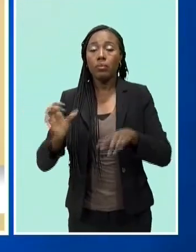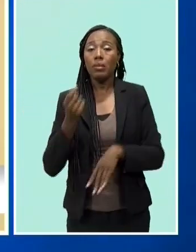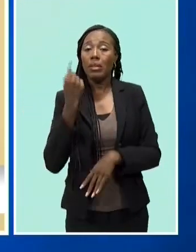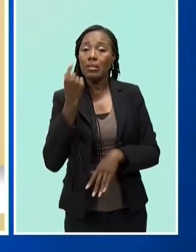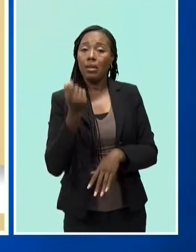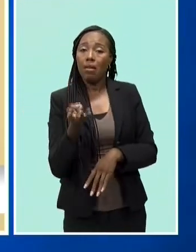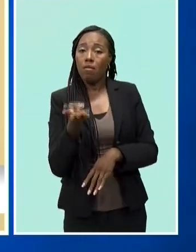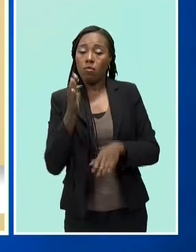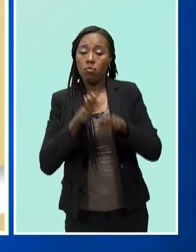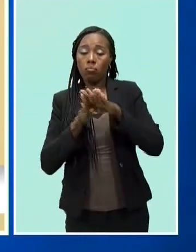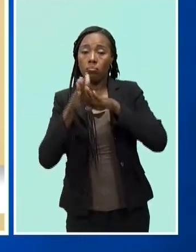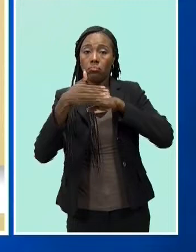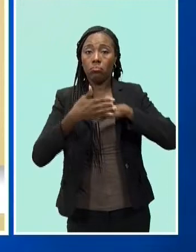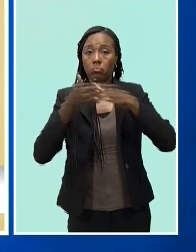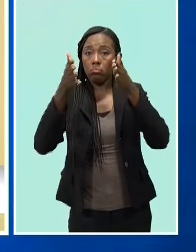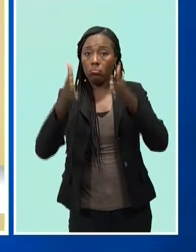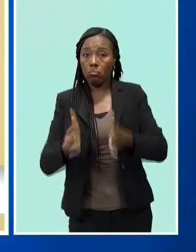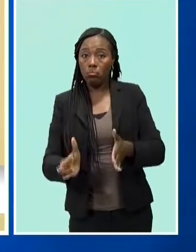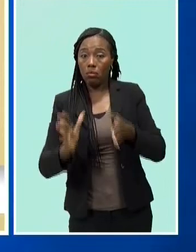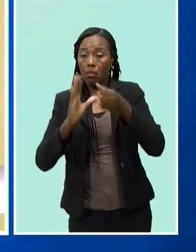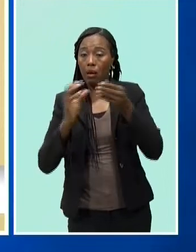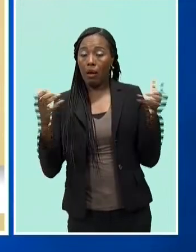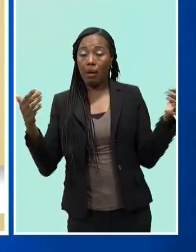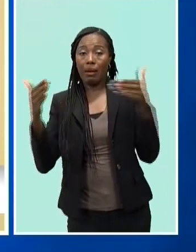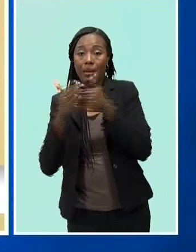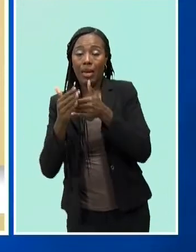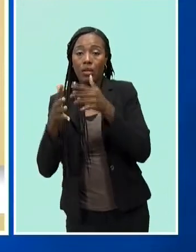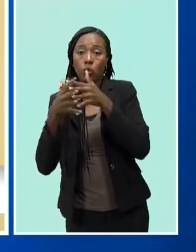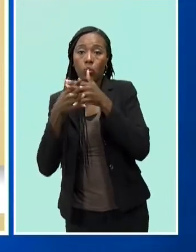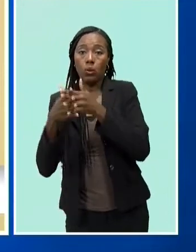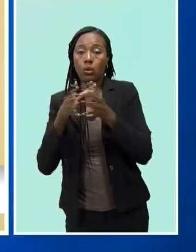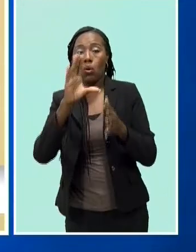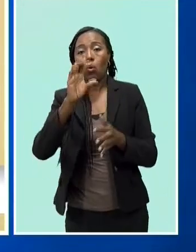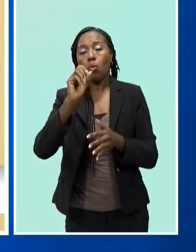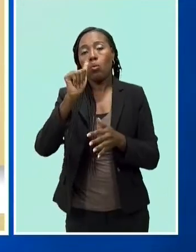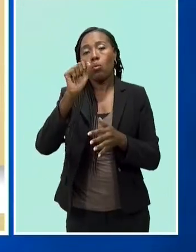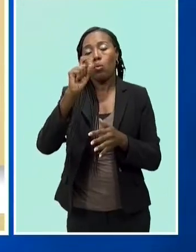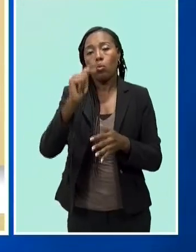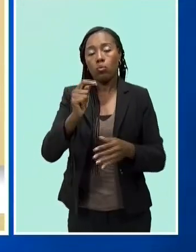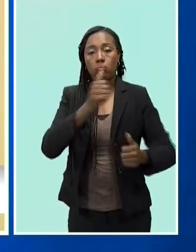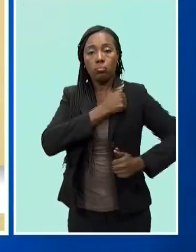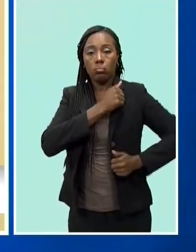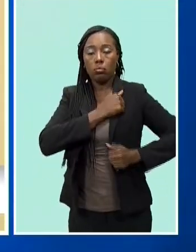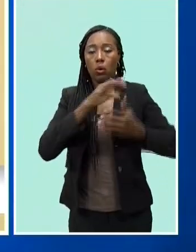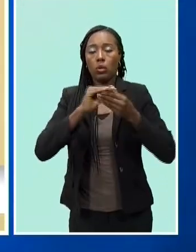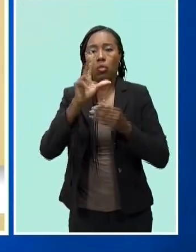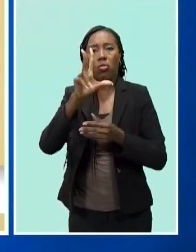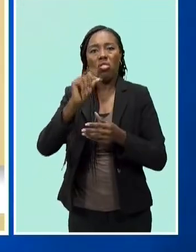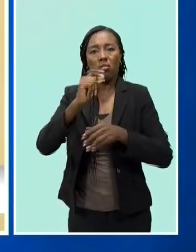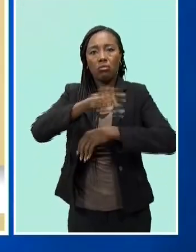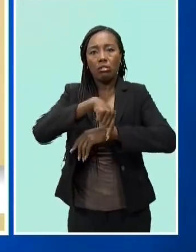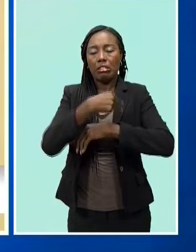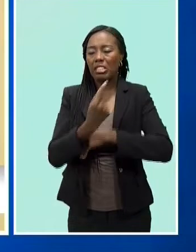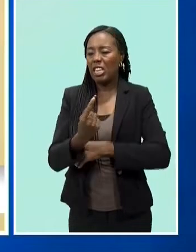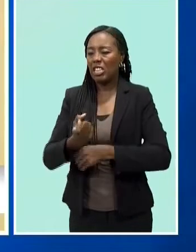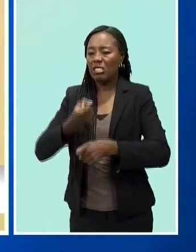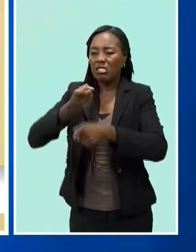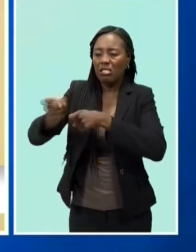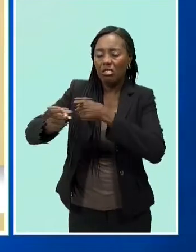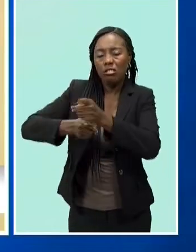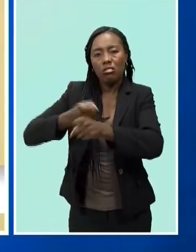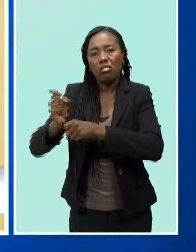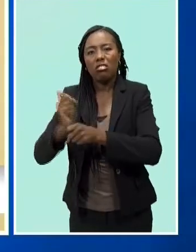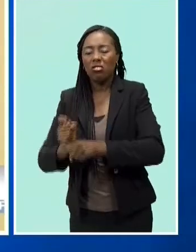4 Jamaican men against the United States Coast Guard alleging mistreatment over a 30-day period while in their